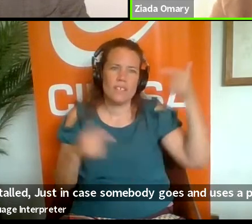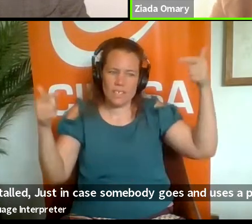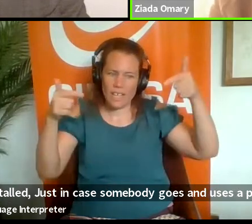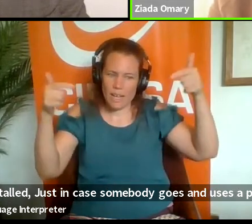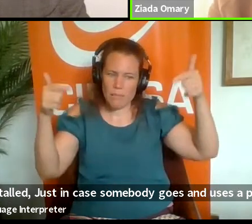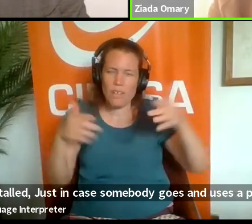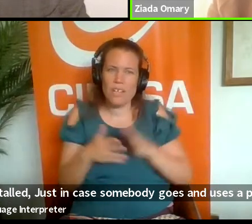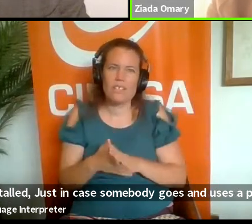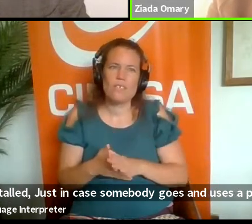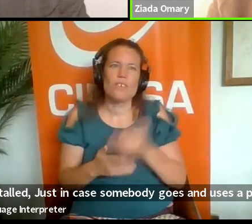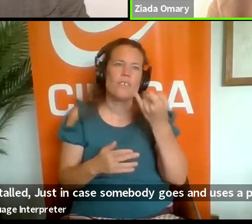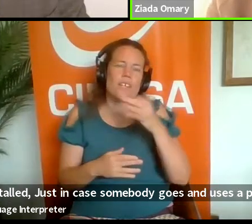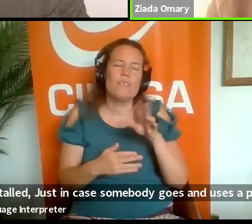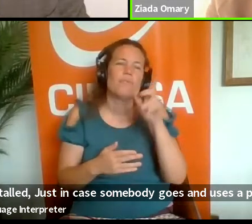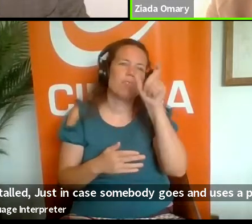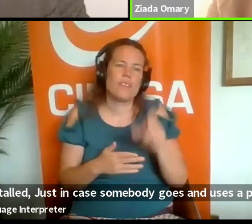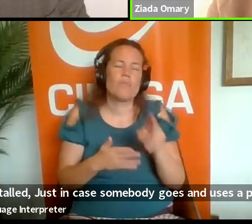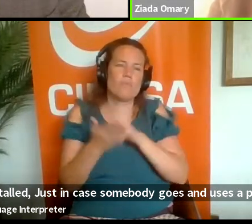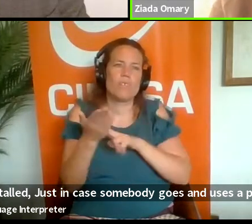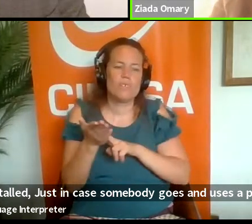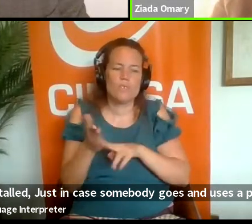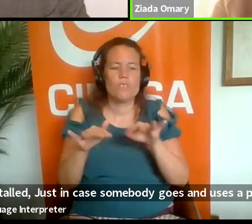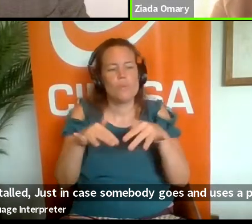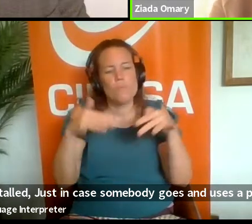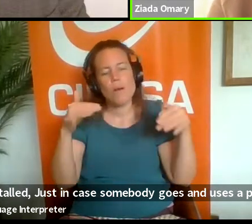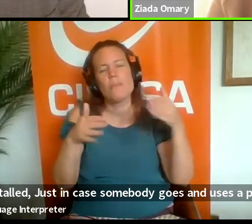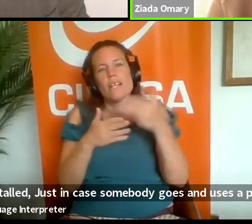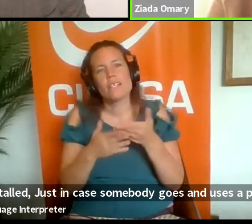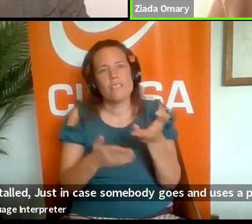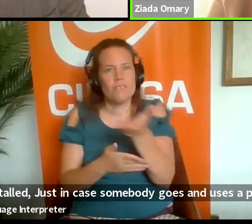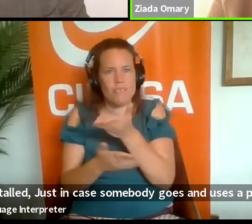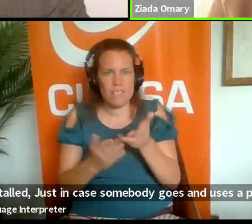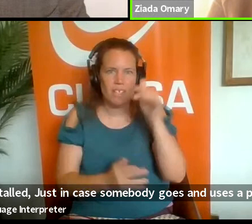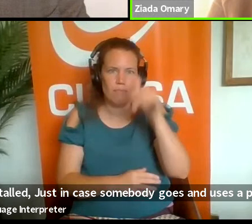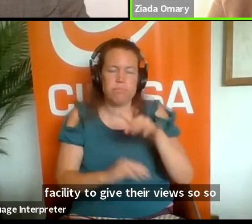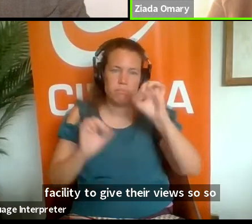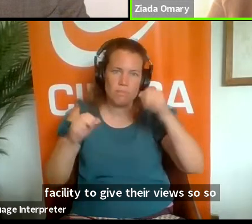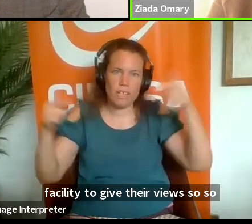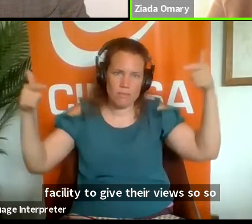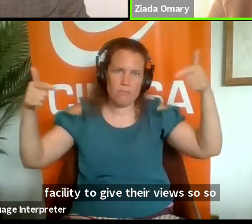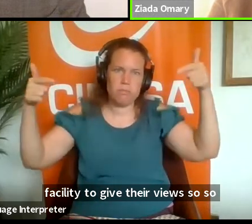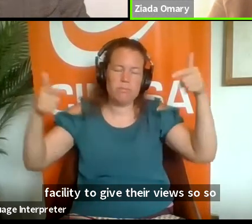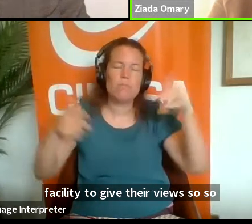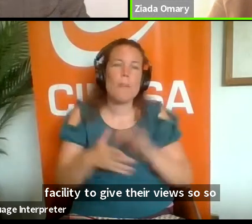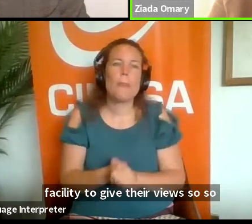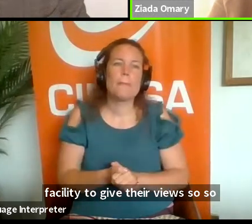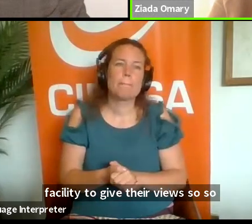public facility to give their views. So state surveillance